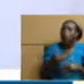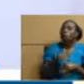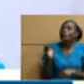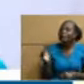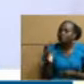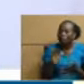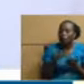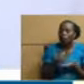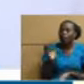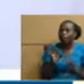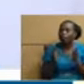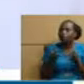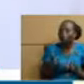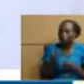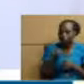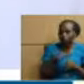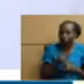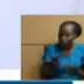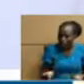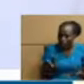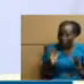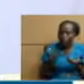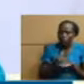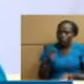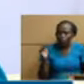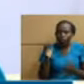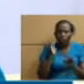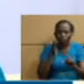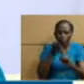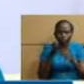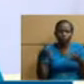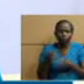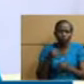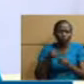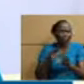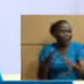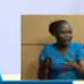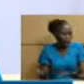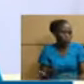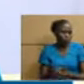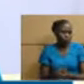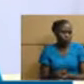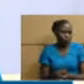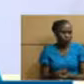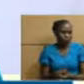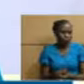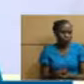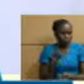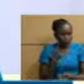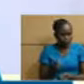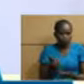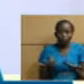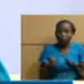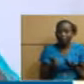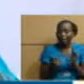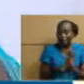family was involved? How much of the target groups were involved? Maybe at this point, for example, the informal